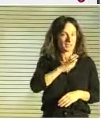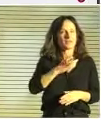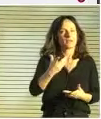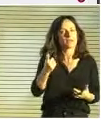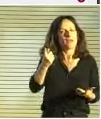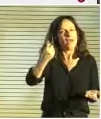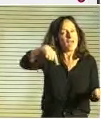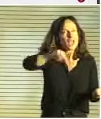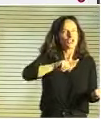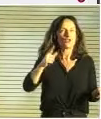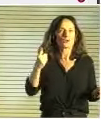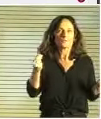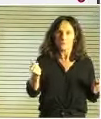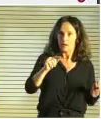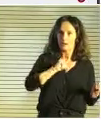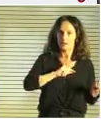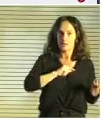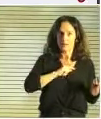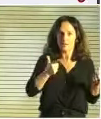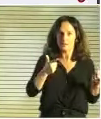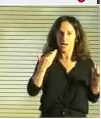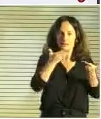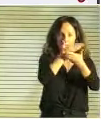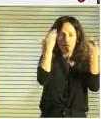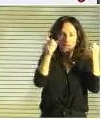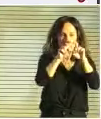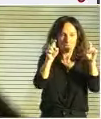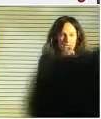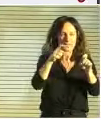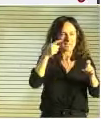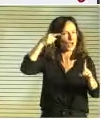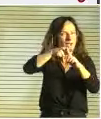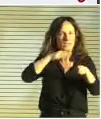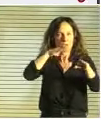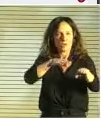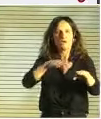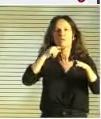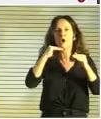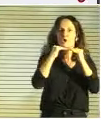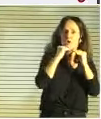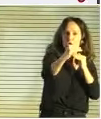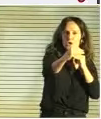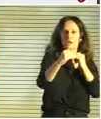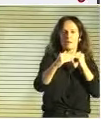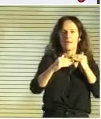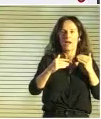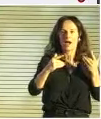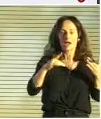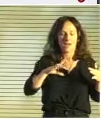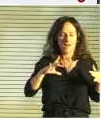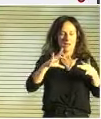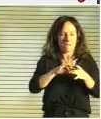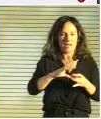is close to them. So emotionalize the product. So we have a TUI forest here on Mallorca. This was started 8 years ago.